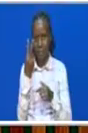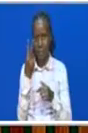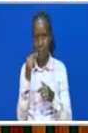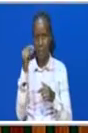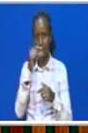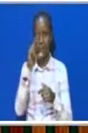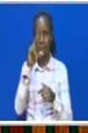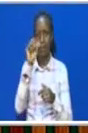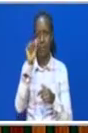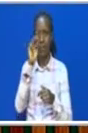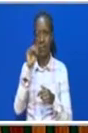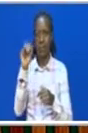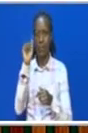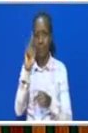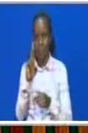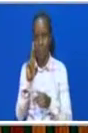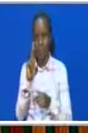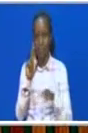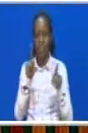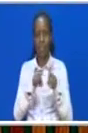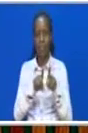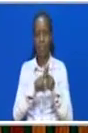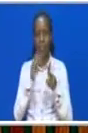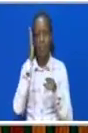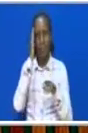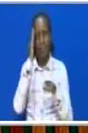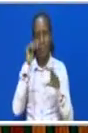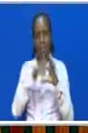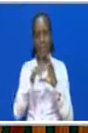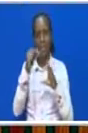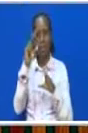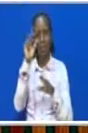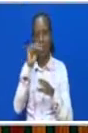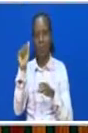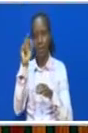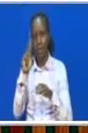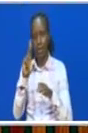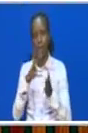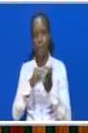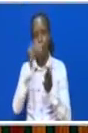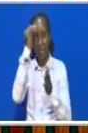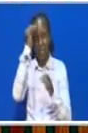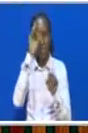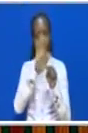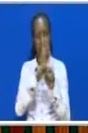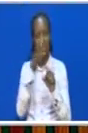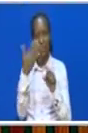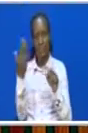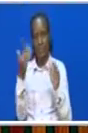grammar. And in grammar, we learn a lot of things. We